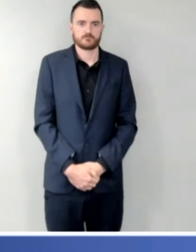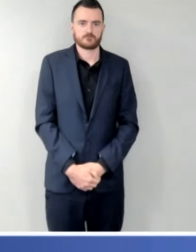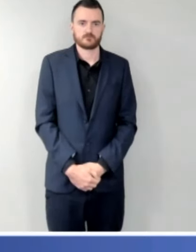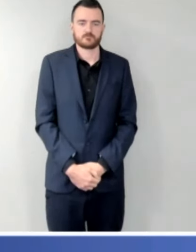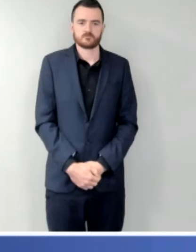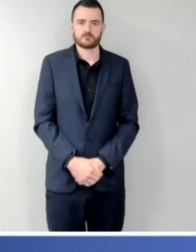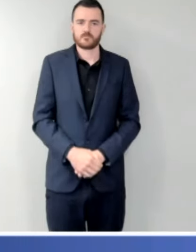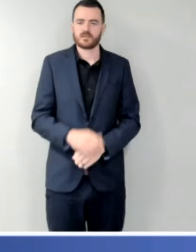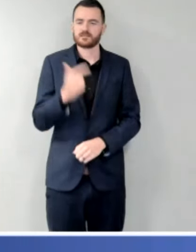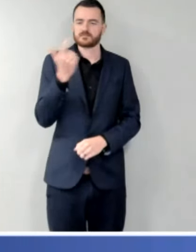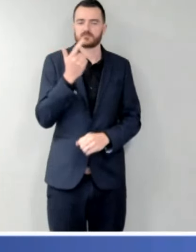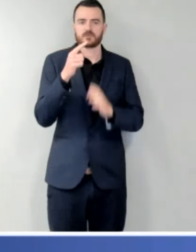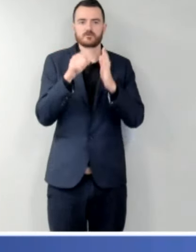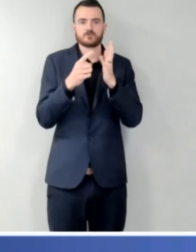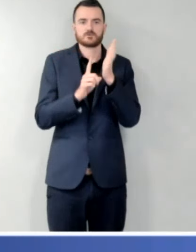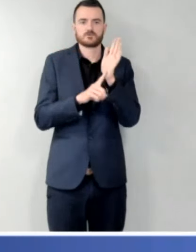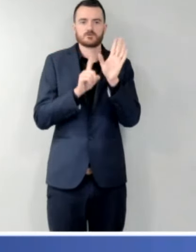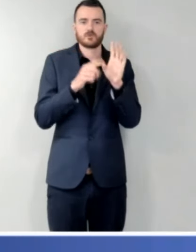17th of July